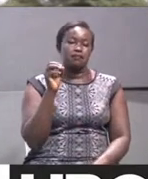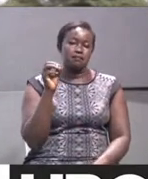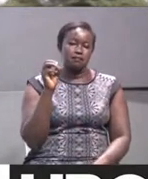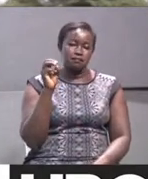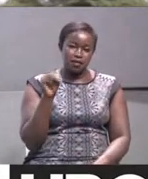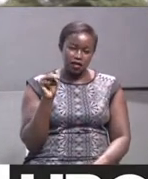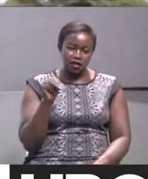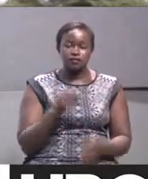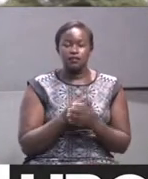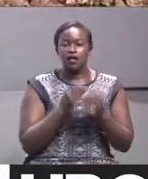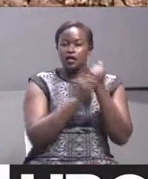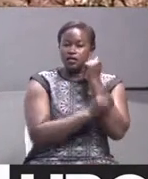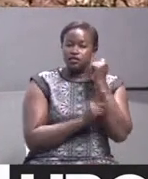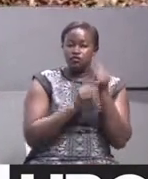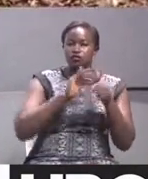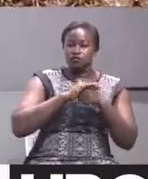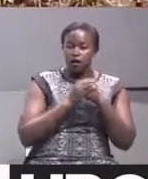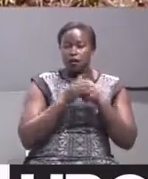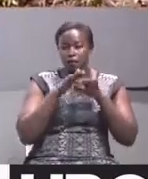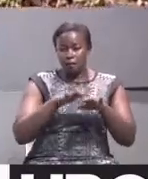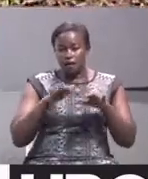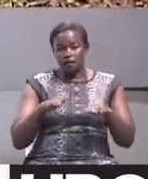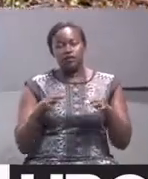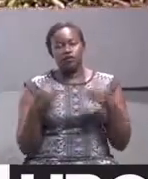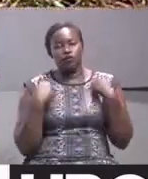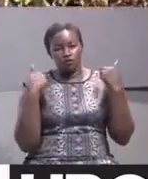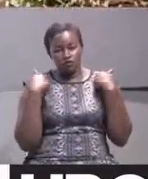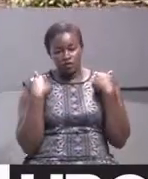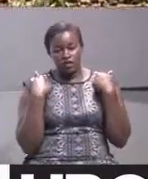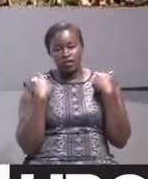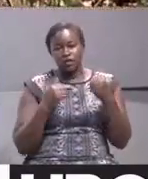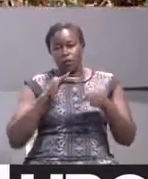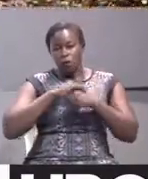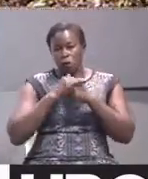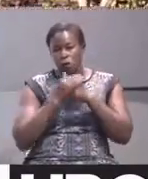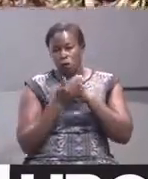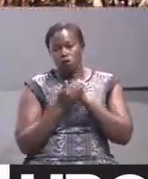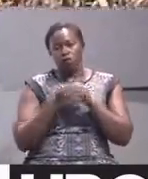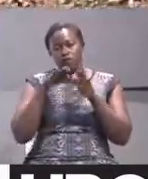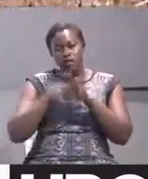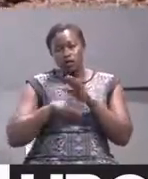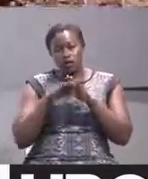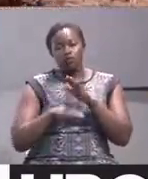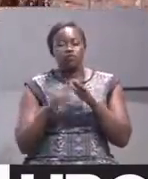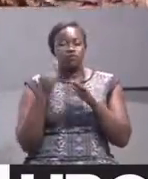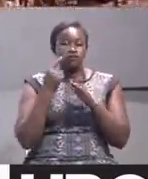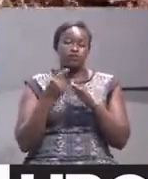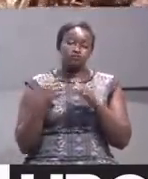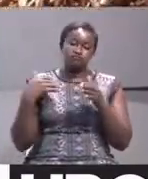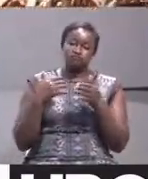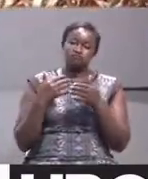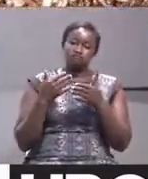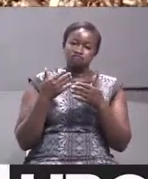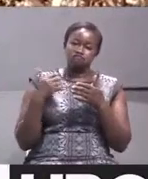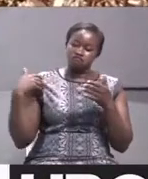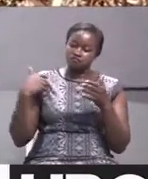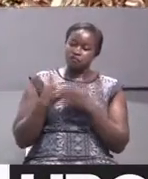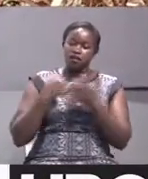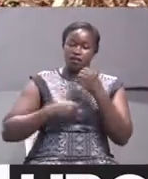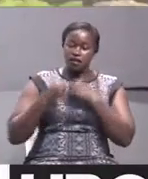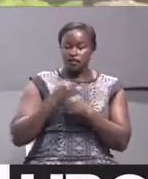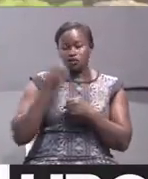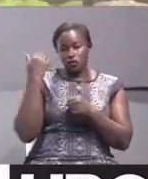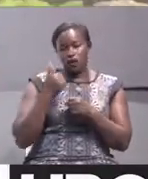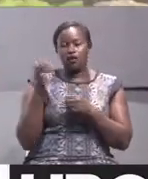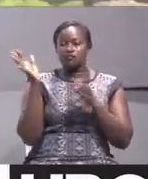The district production and marketing officer noted that production has been low for the last 6 years due to adverse effects of climate